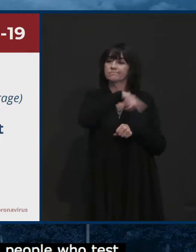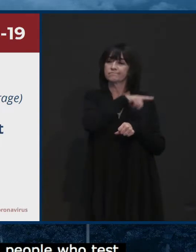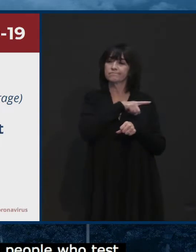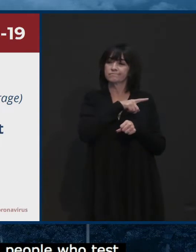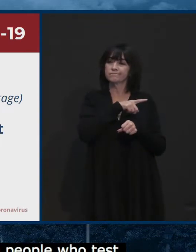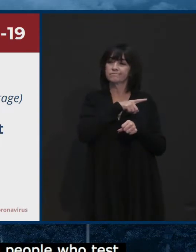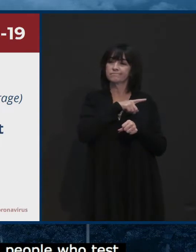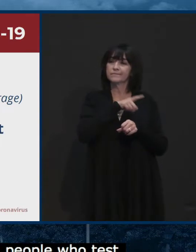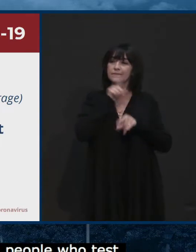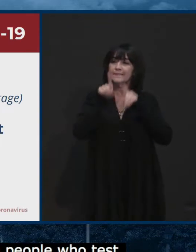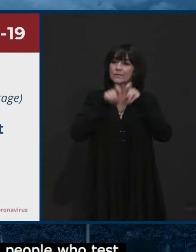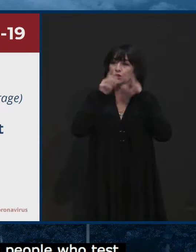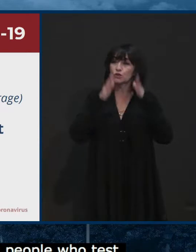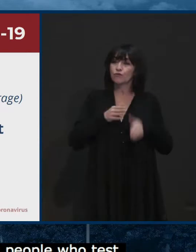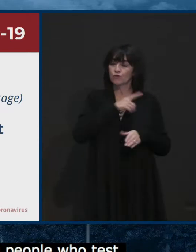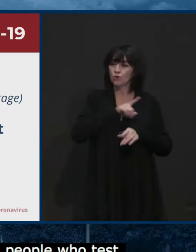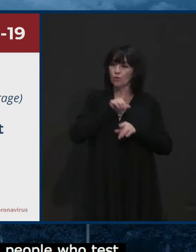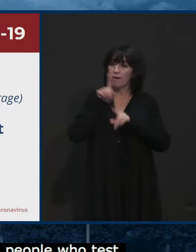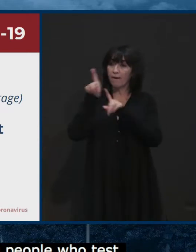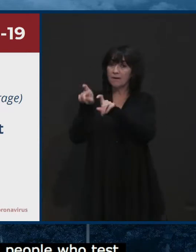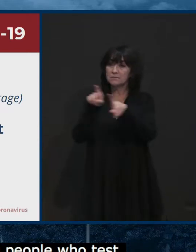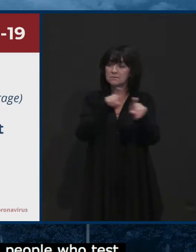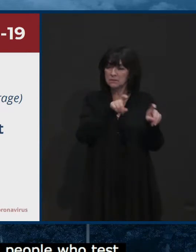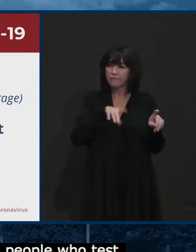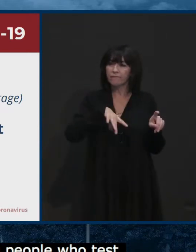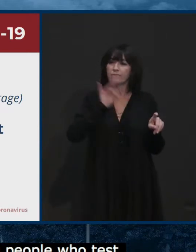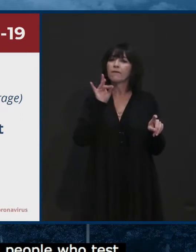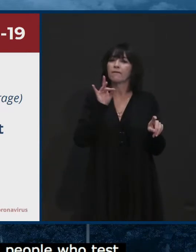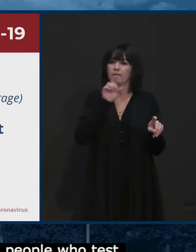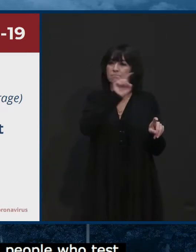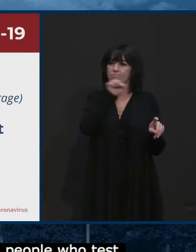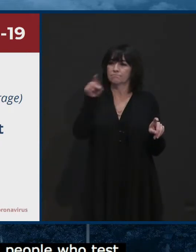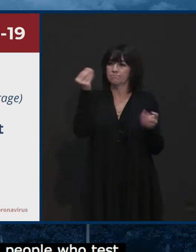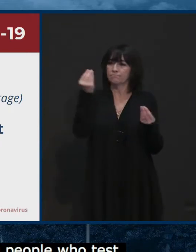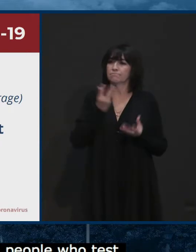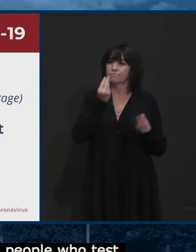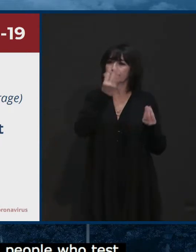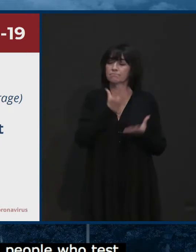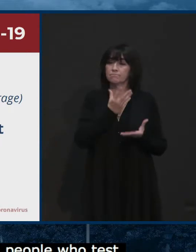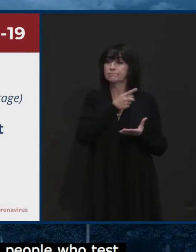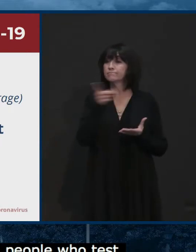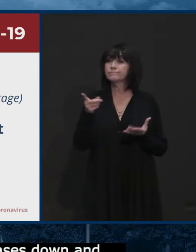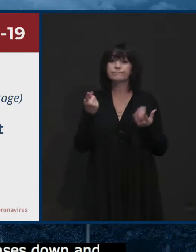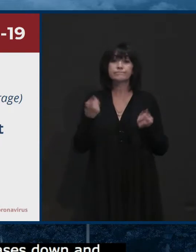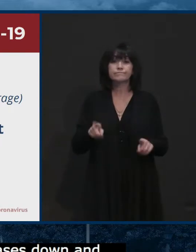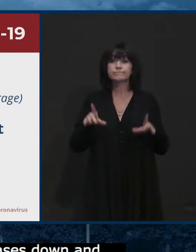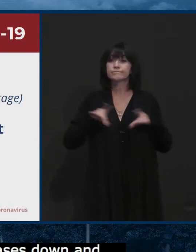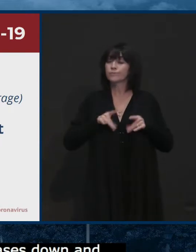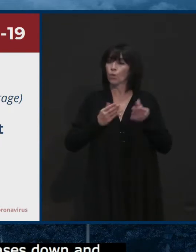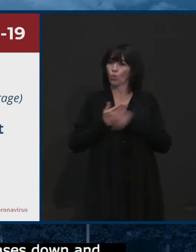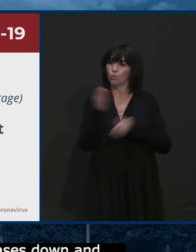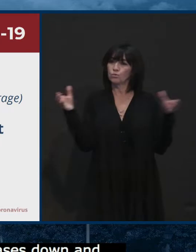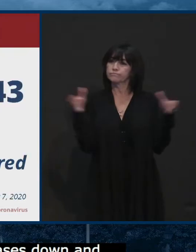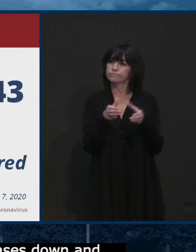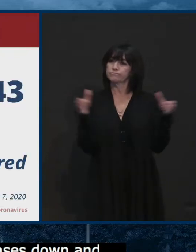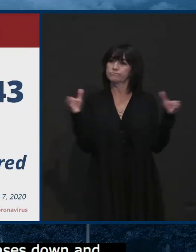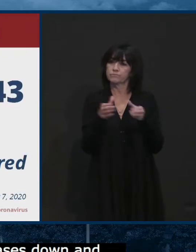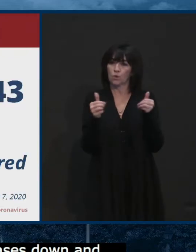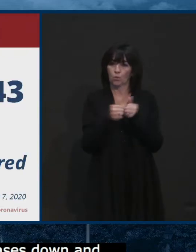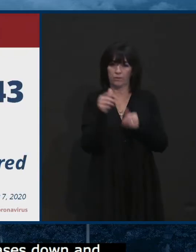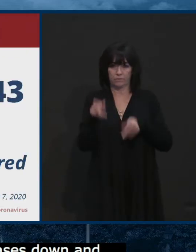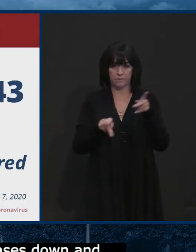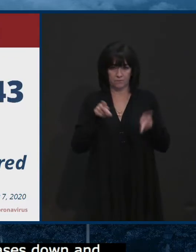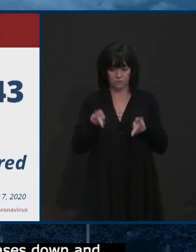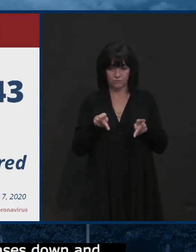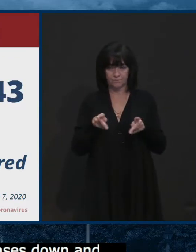down, get it below 200, and continue to make progress getting it below that. So here's the total number